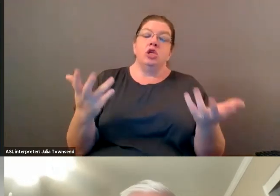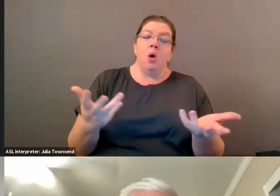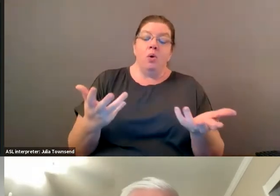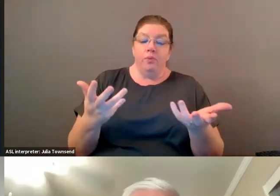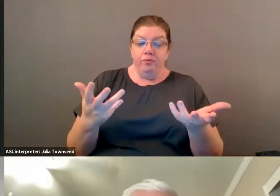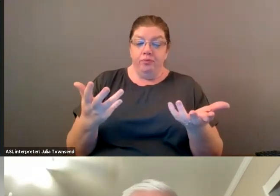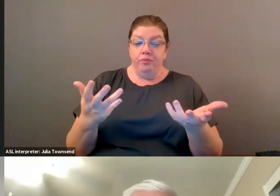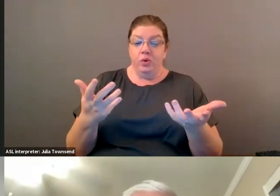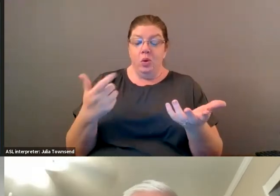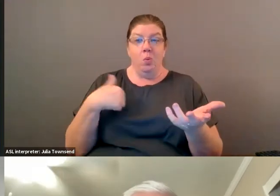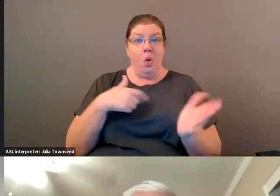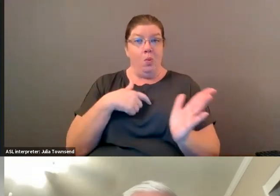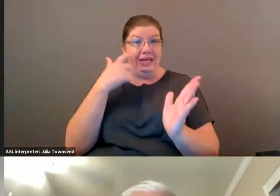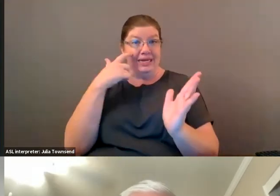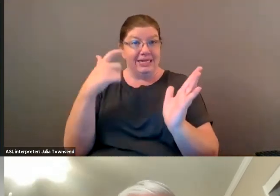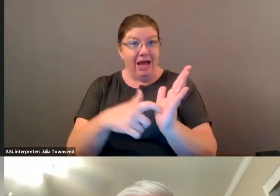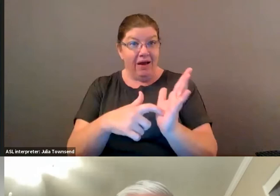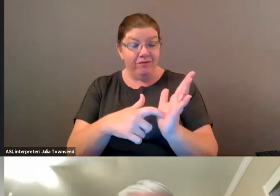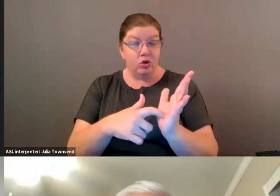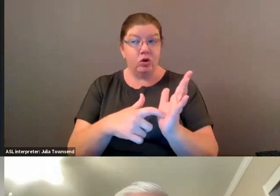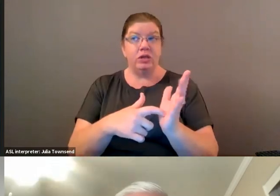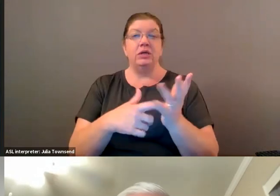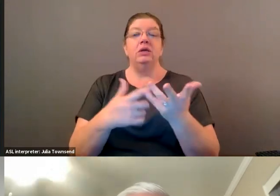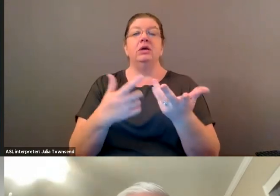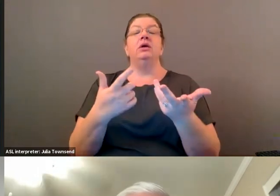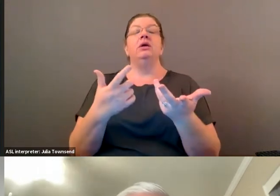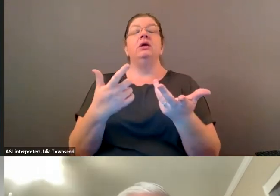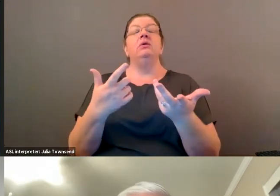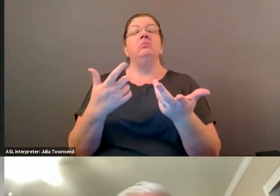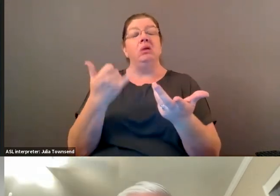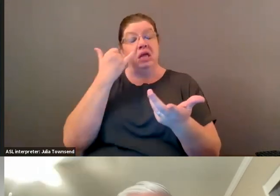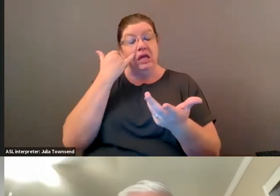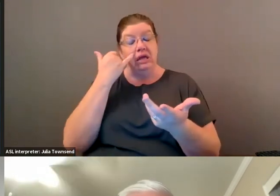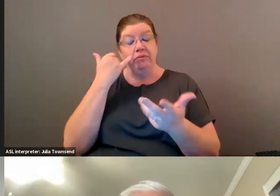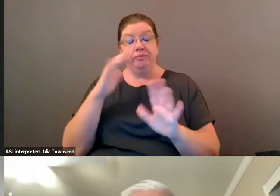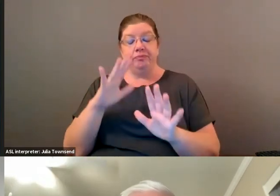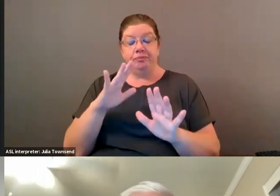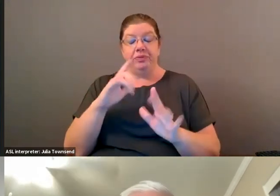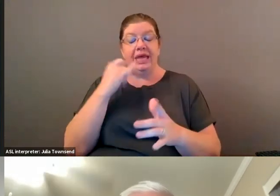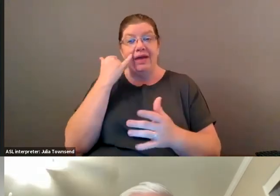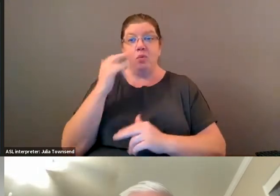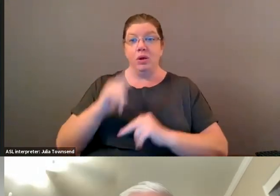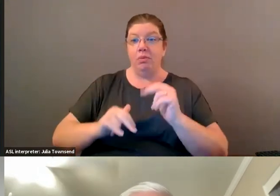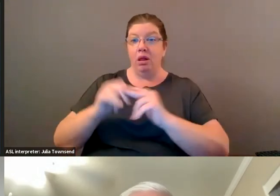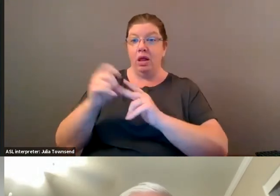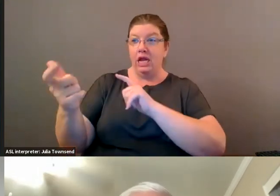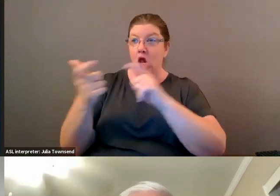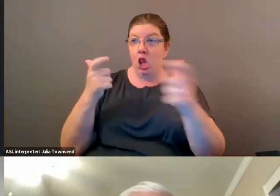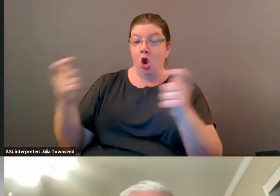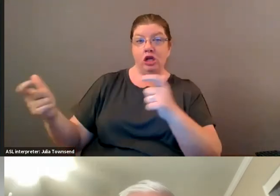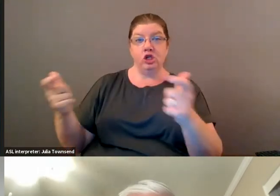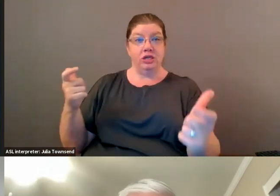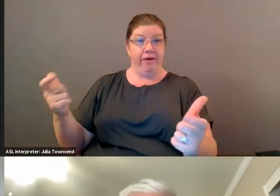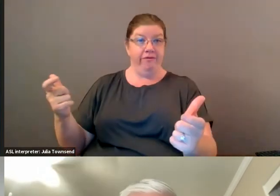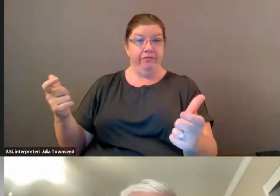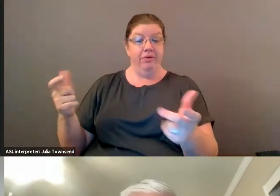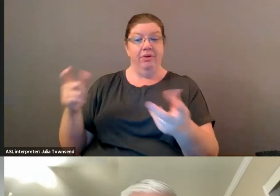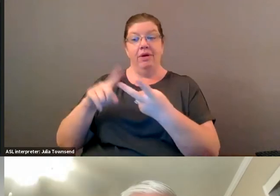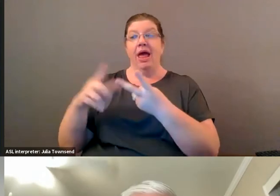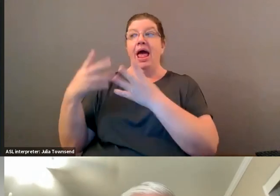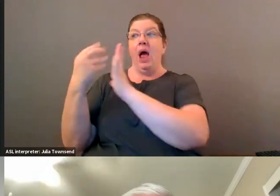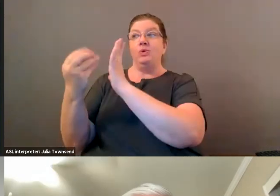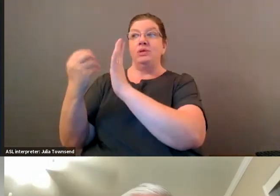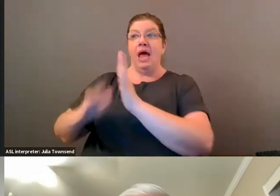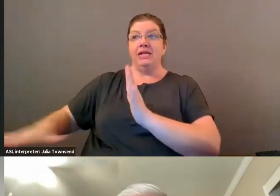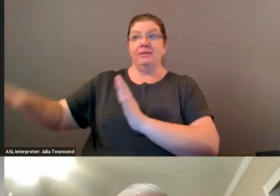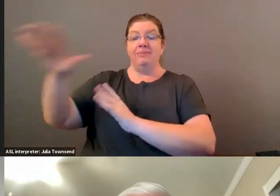What we discovered was that if by the time we build construct a building large enough and an outdoor space large